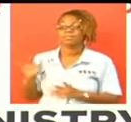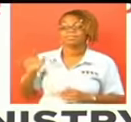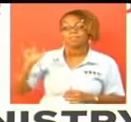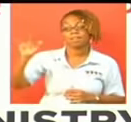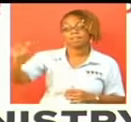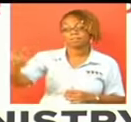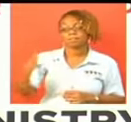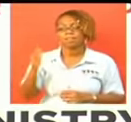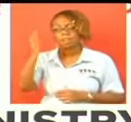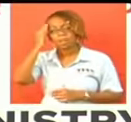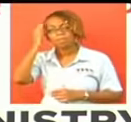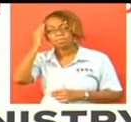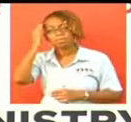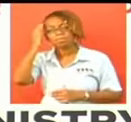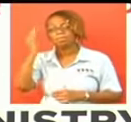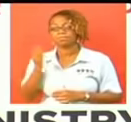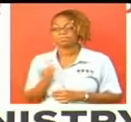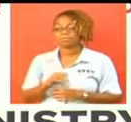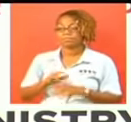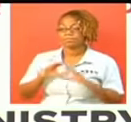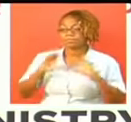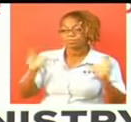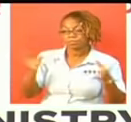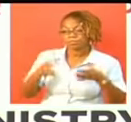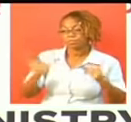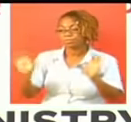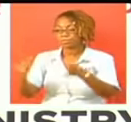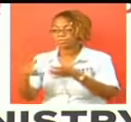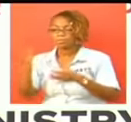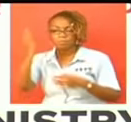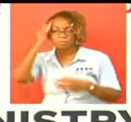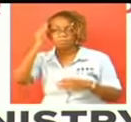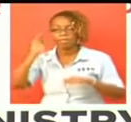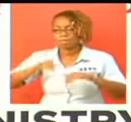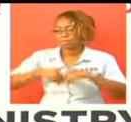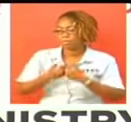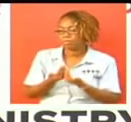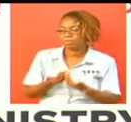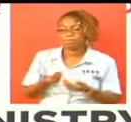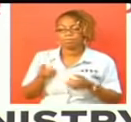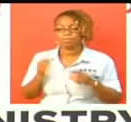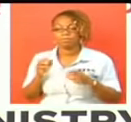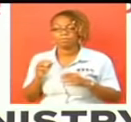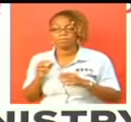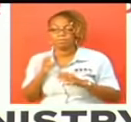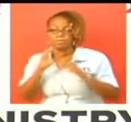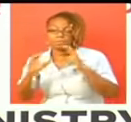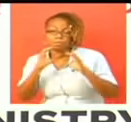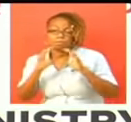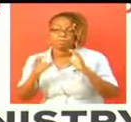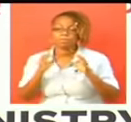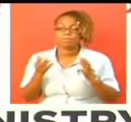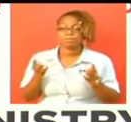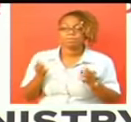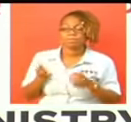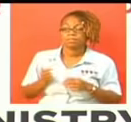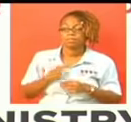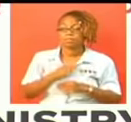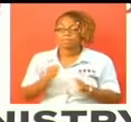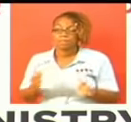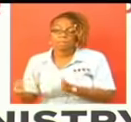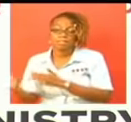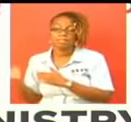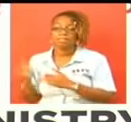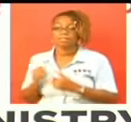personnel and information to make those bookings. As I said before, if it is that a particular kind of